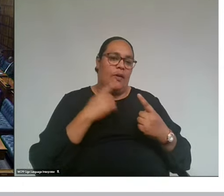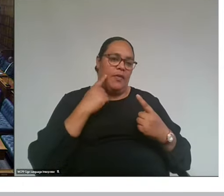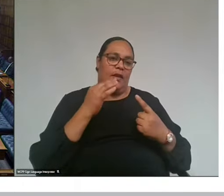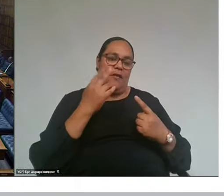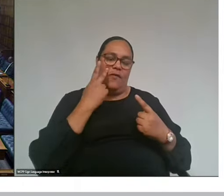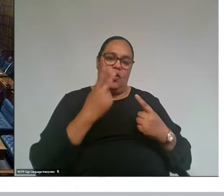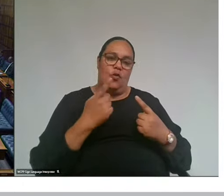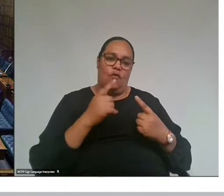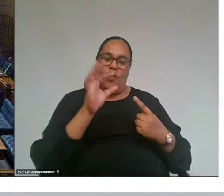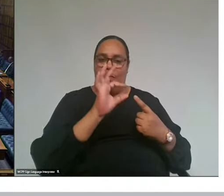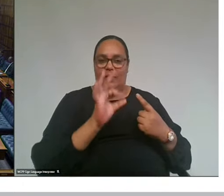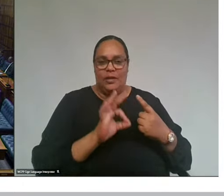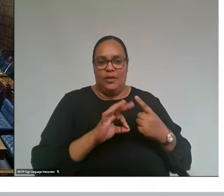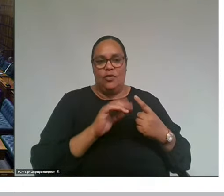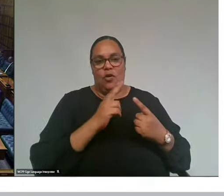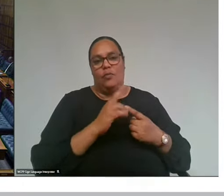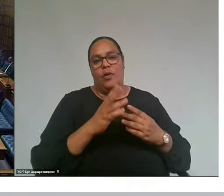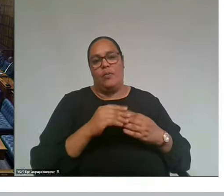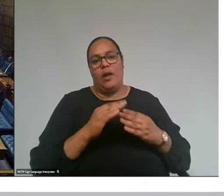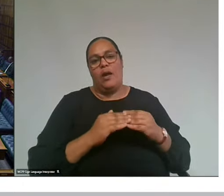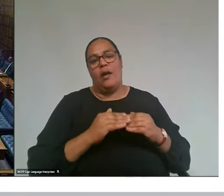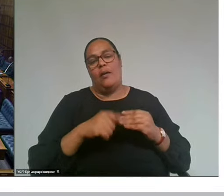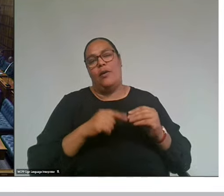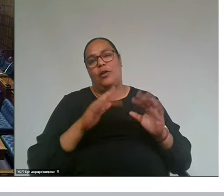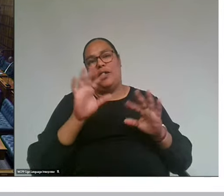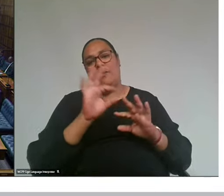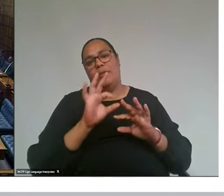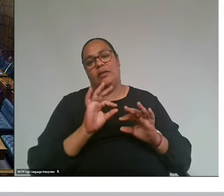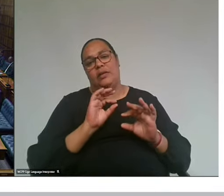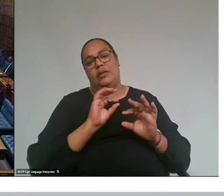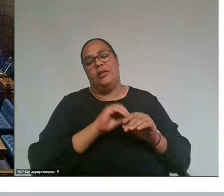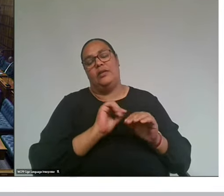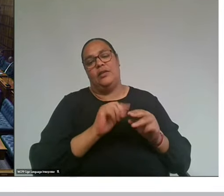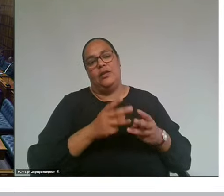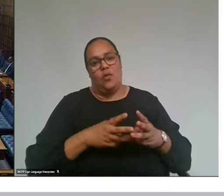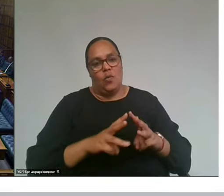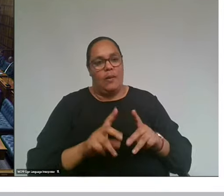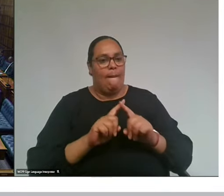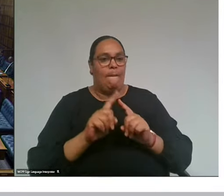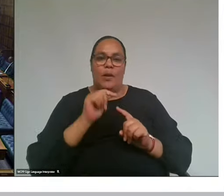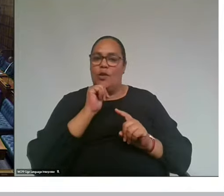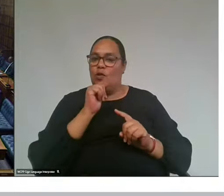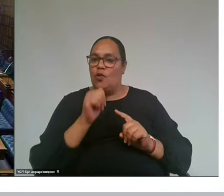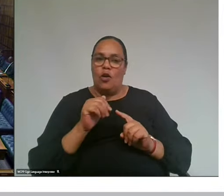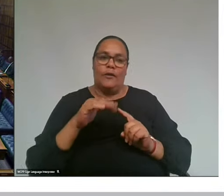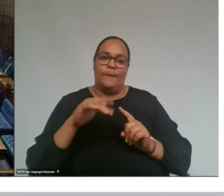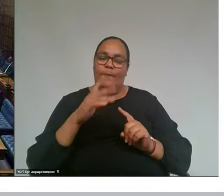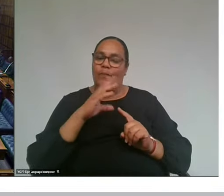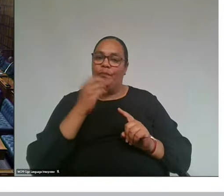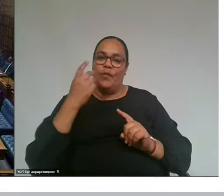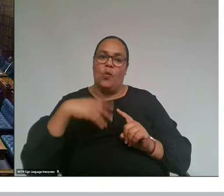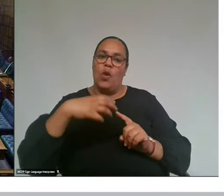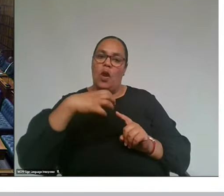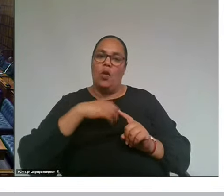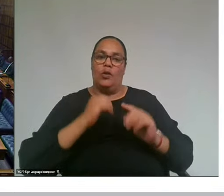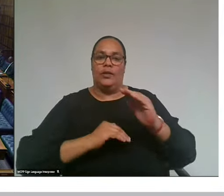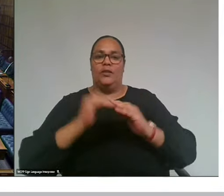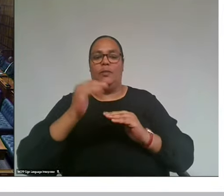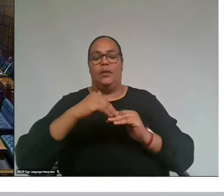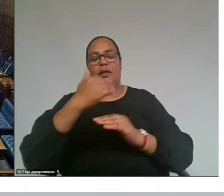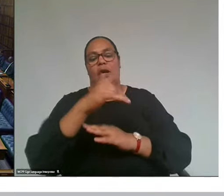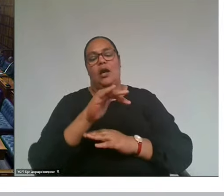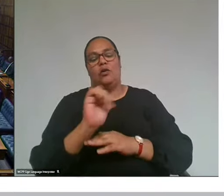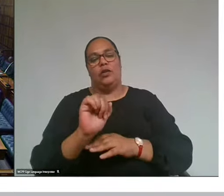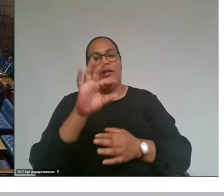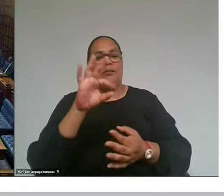looking for a percentage honorable member about 10% in that respect but not forgetting that we also own this facility outside of